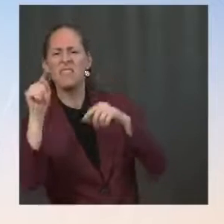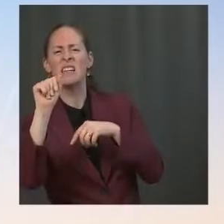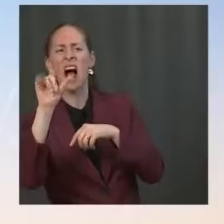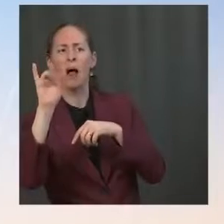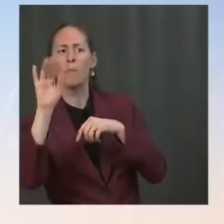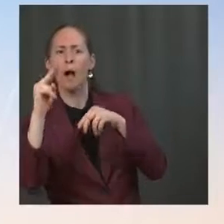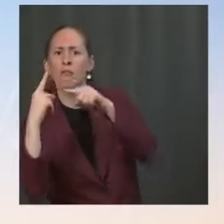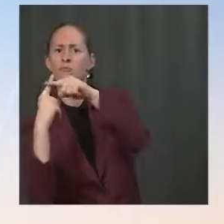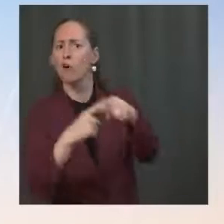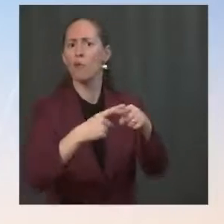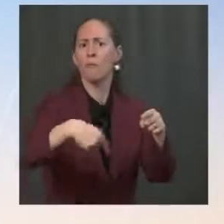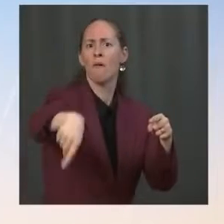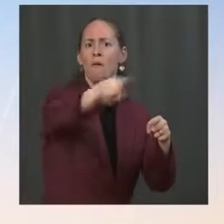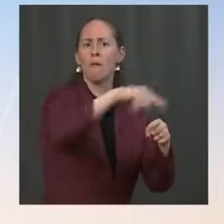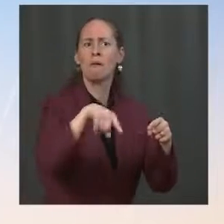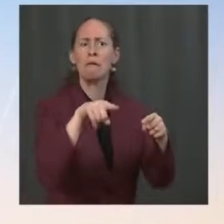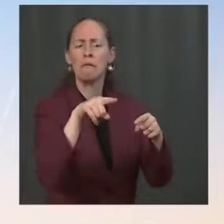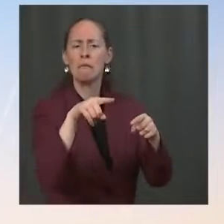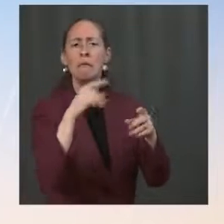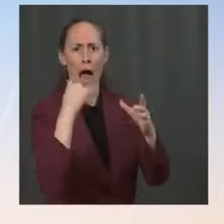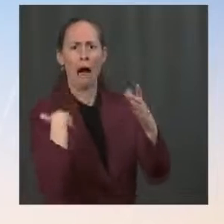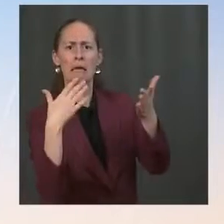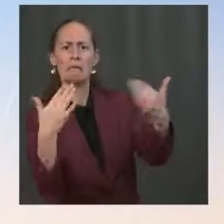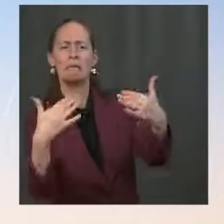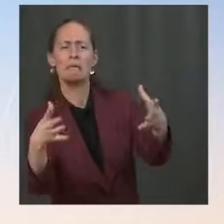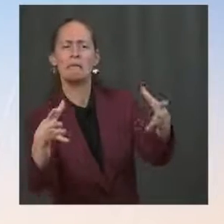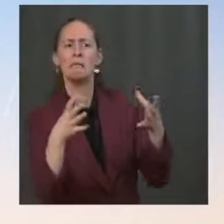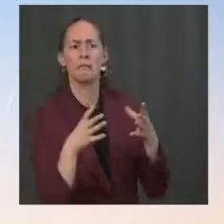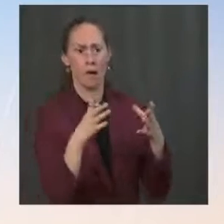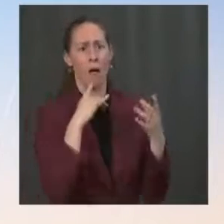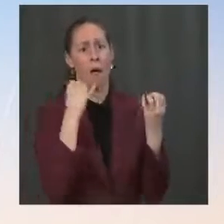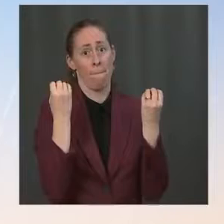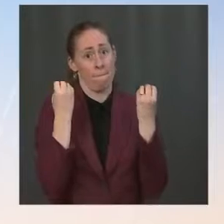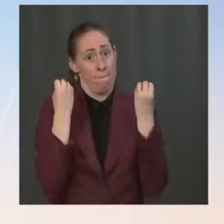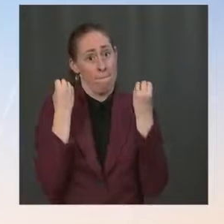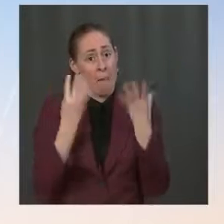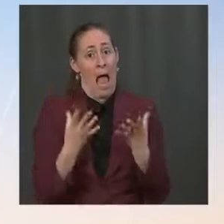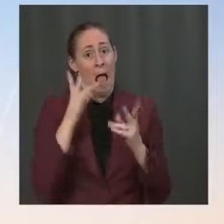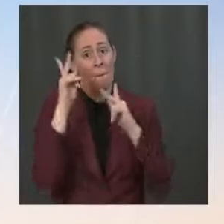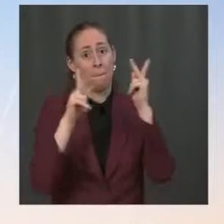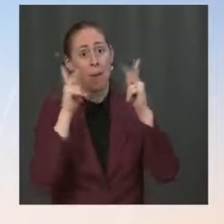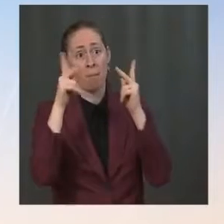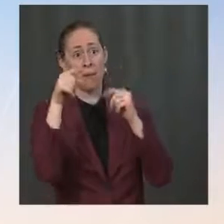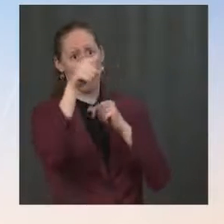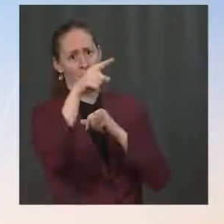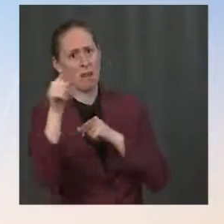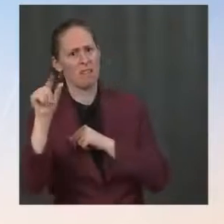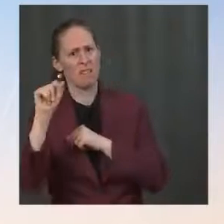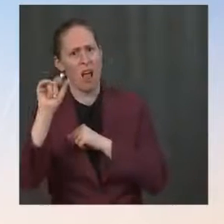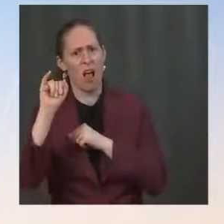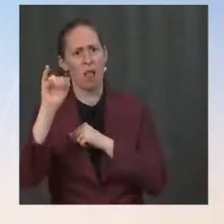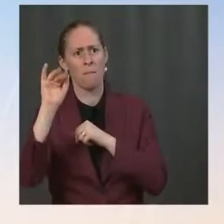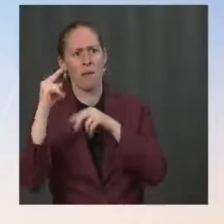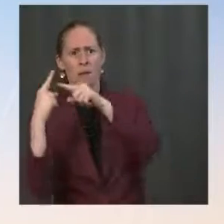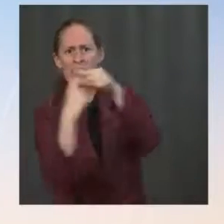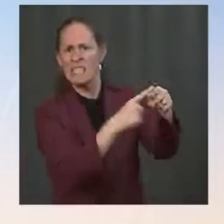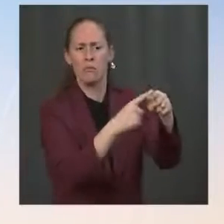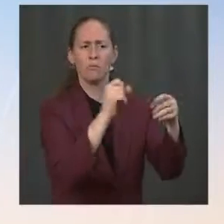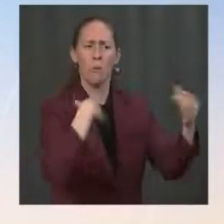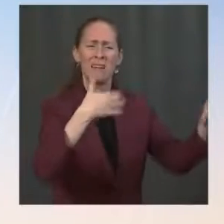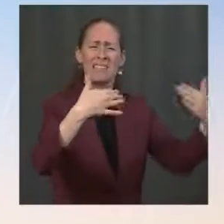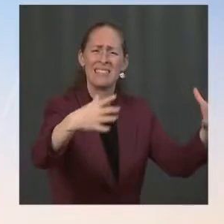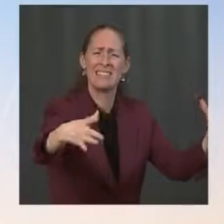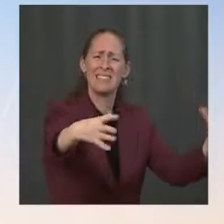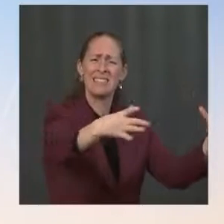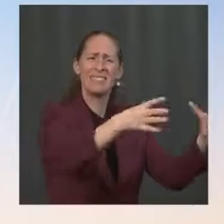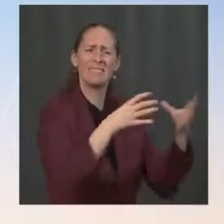meanings because there are a lot of people who are vulnerable in Afghanistan, and we're going to work to get as many of those people out as we can. There's a range of programs. If individuals